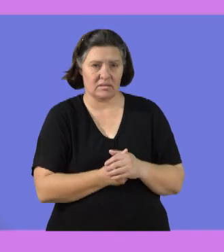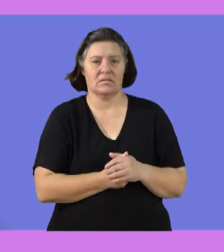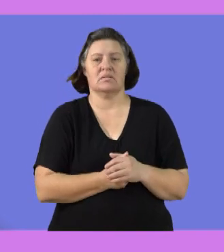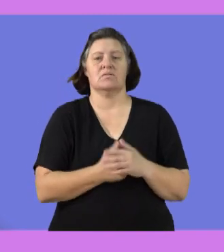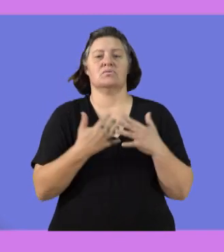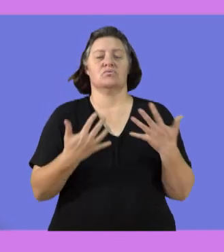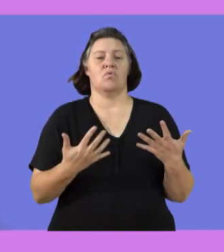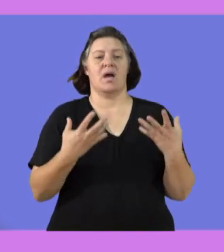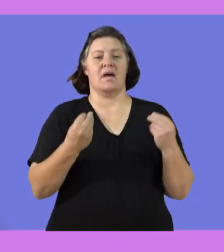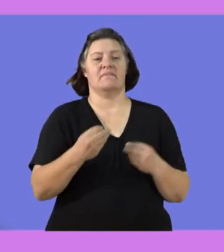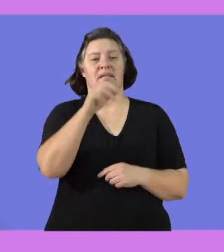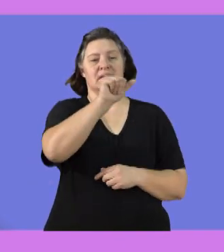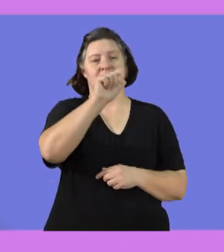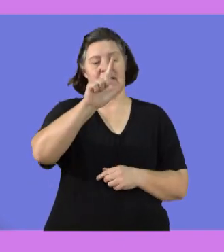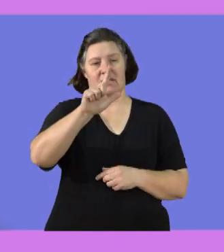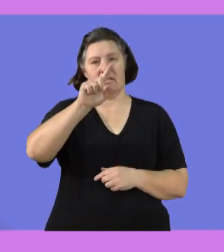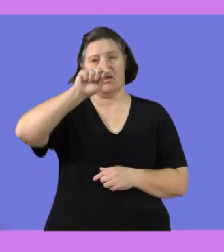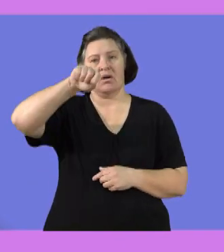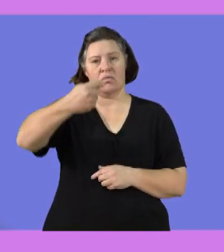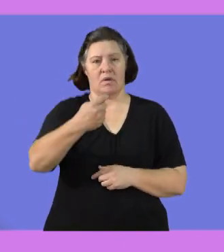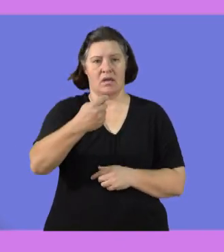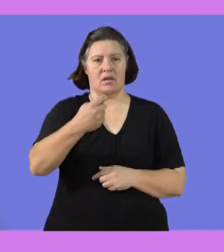you. So we have